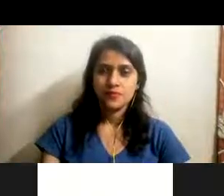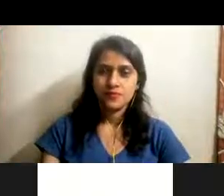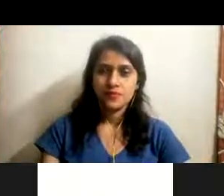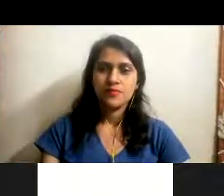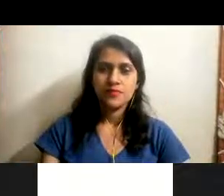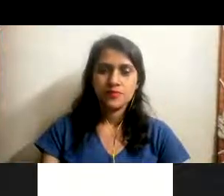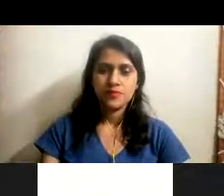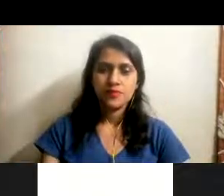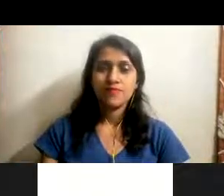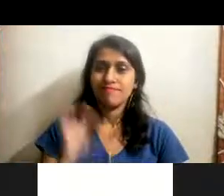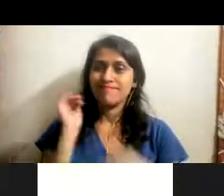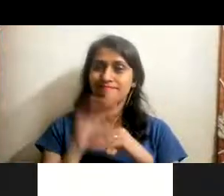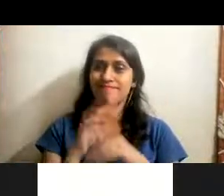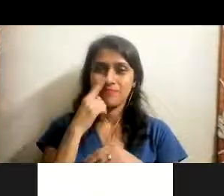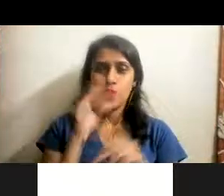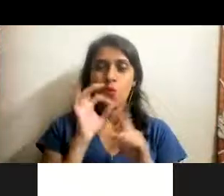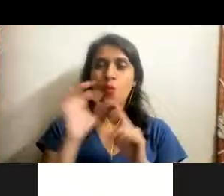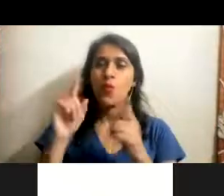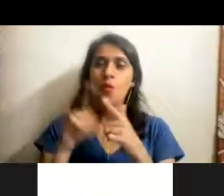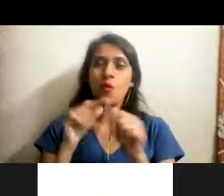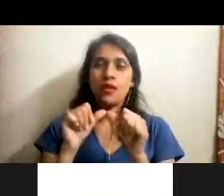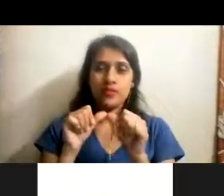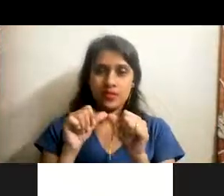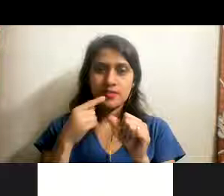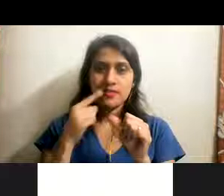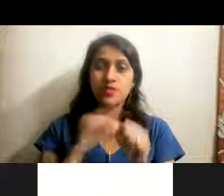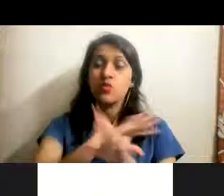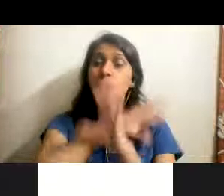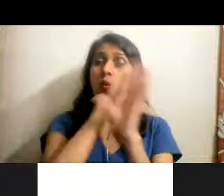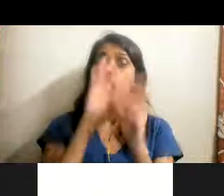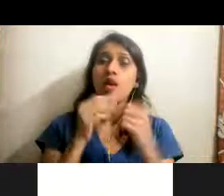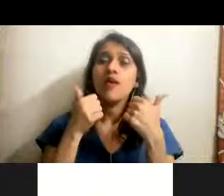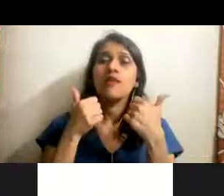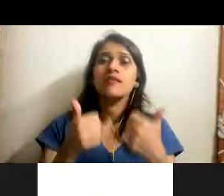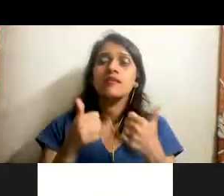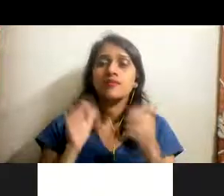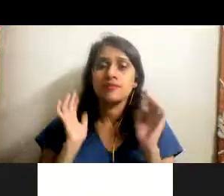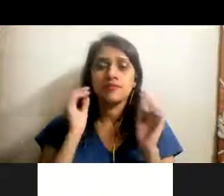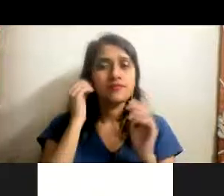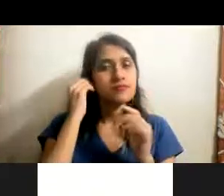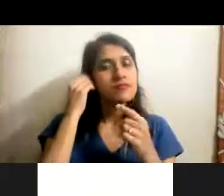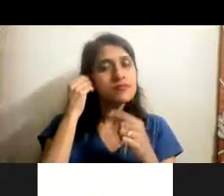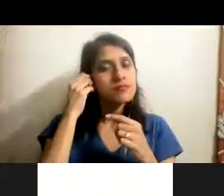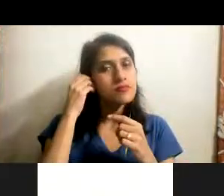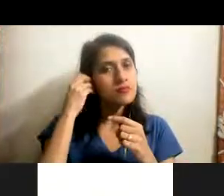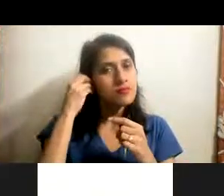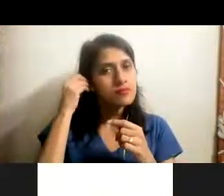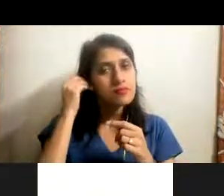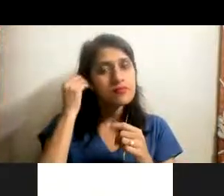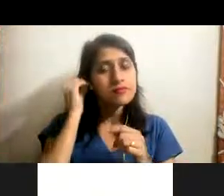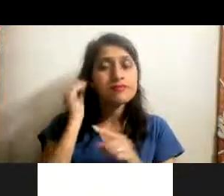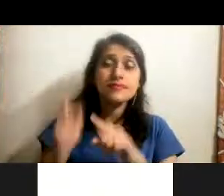Yes, absolutely. Pooja Sharma is saying it's optimal well-being. Correct. So WHO has given this particular